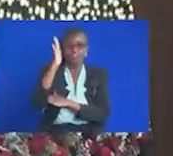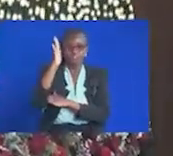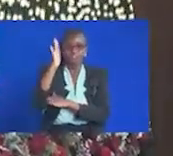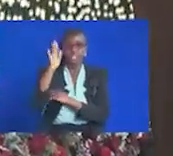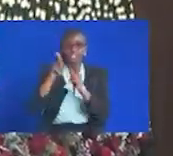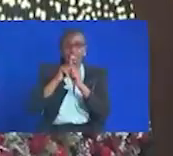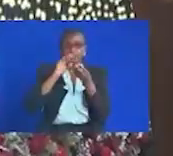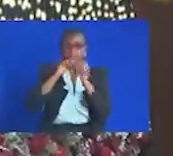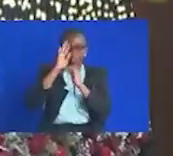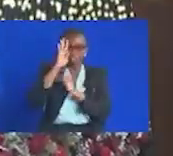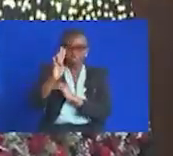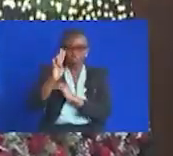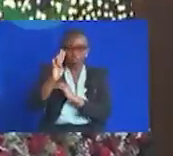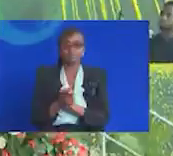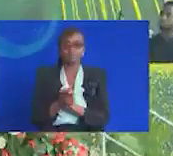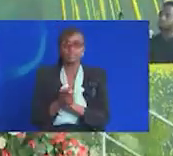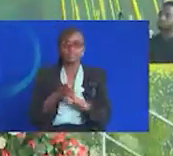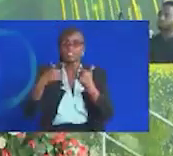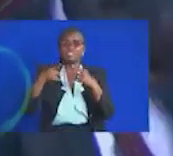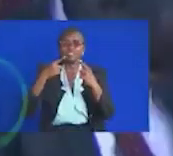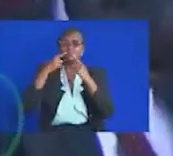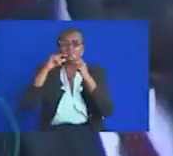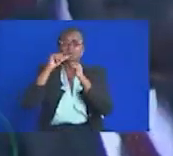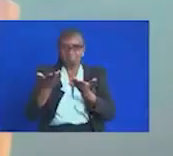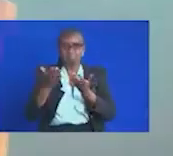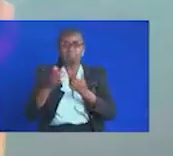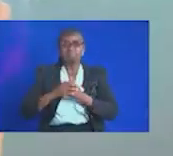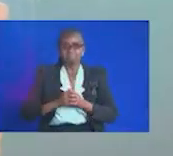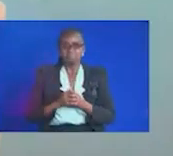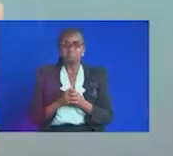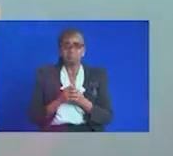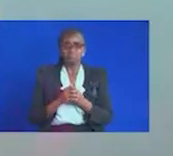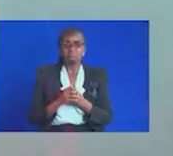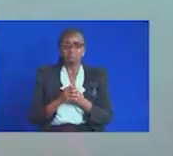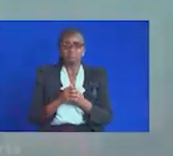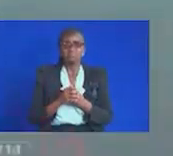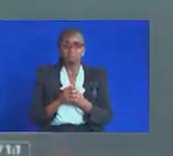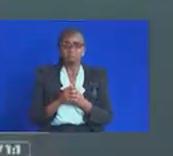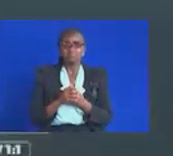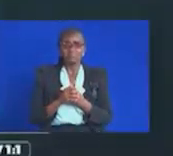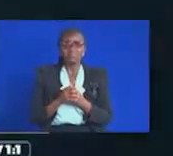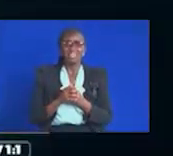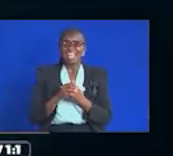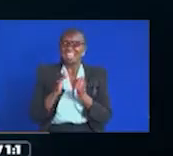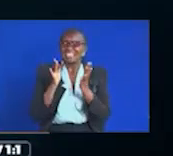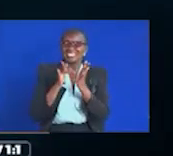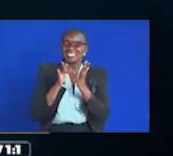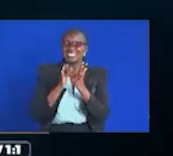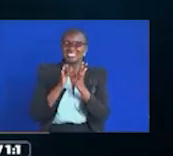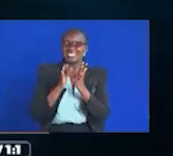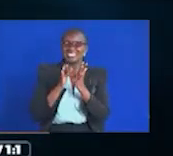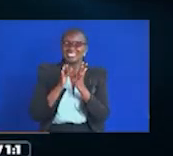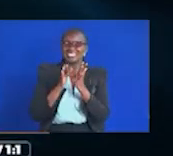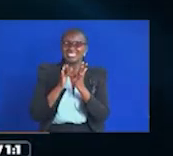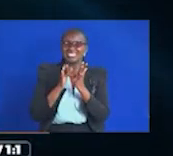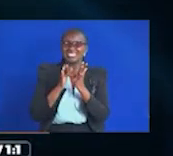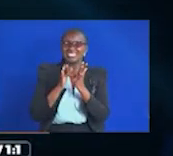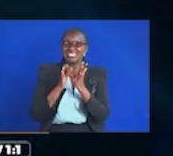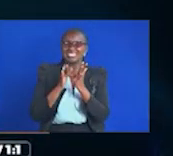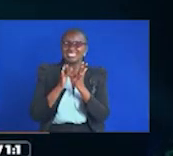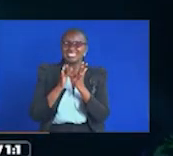then number four, guided by Jesus. Already, who is this Jesus really, and why did he